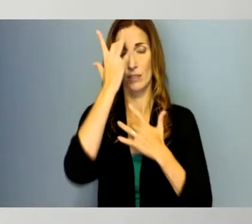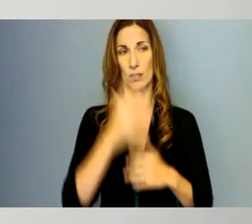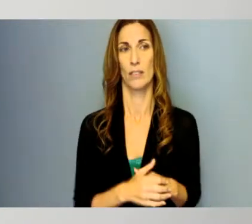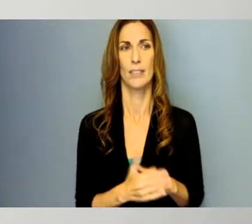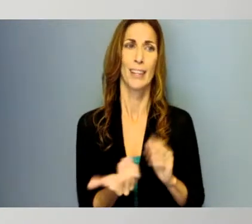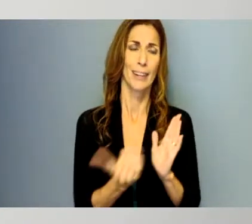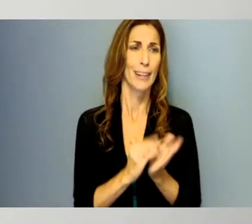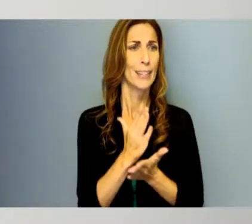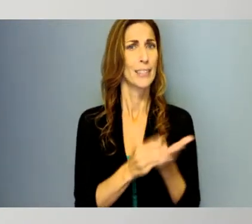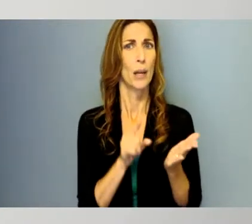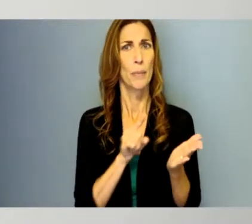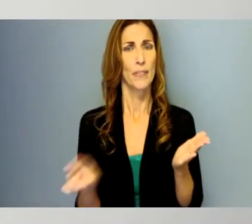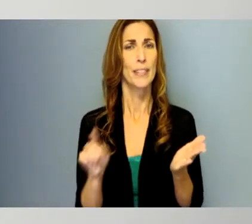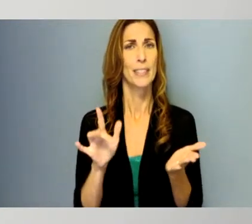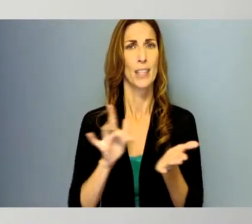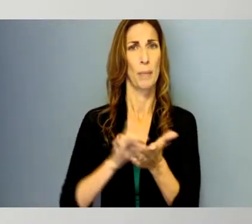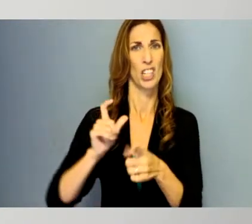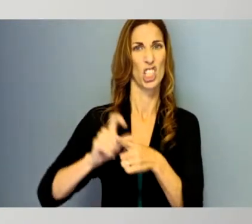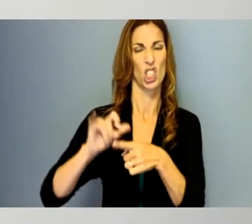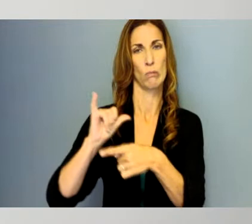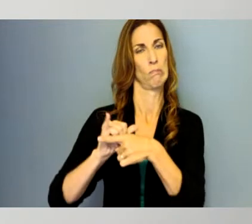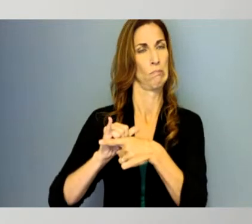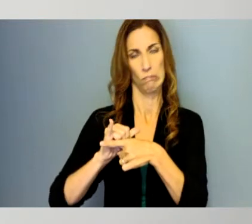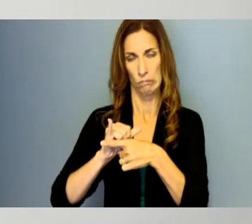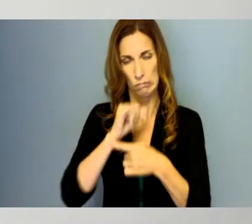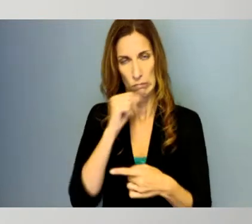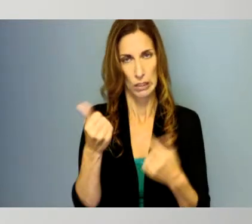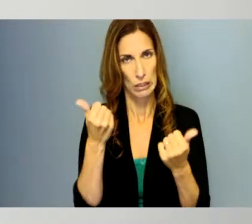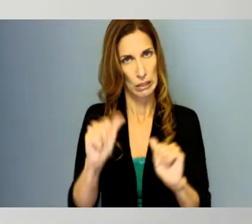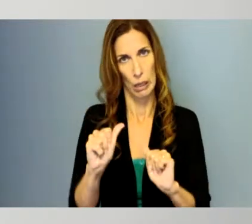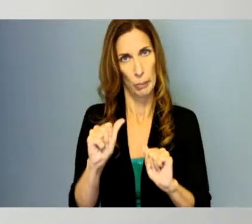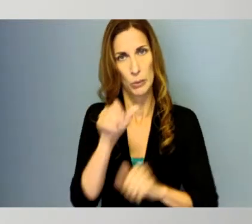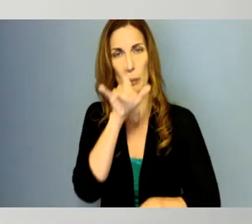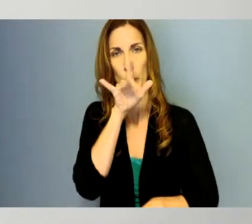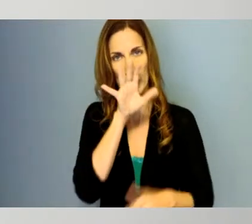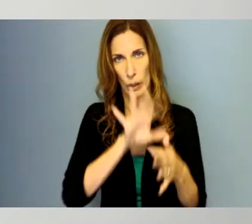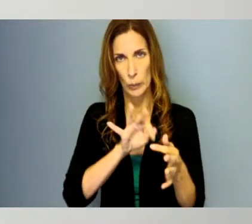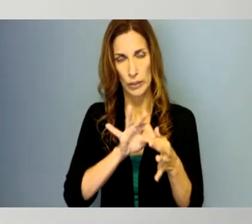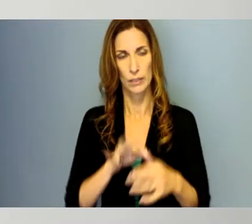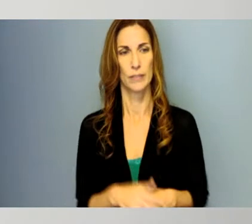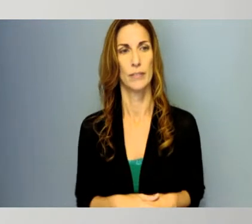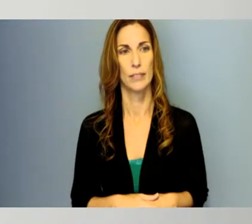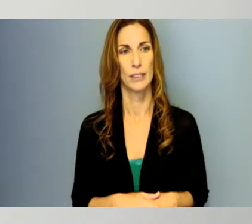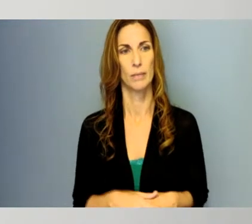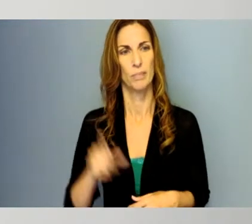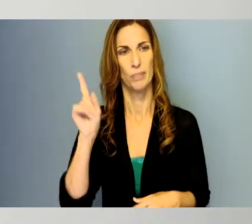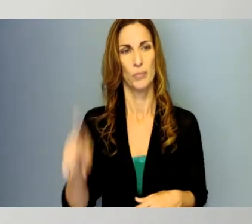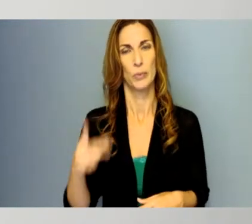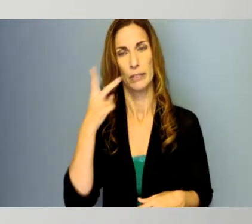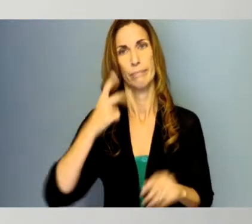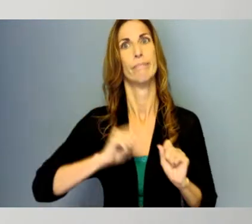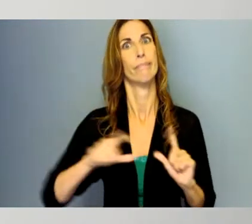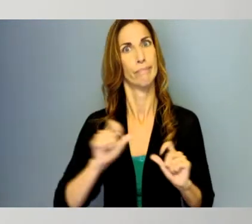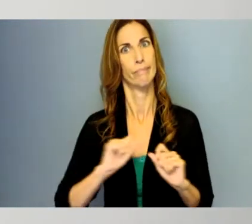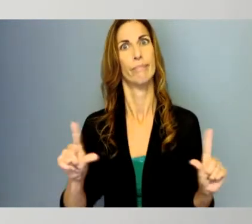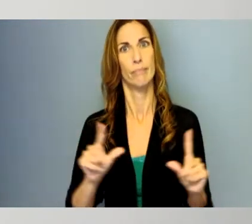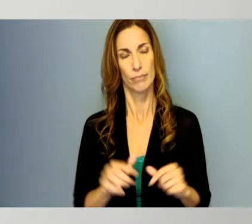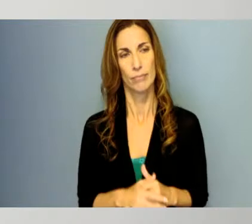these medical terms I'm not going to attempt to pronounce, but you can continue on.